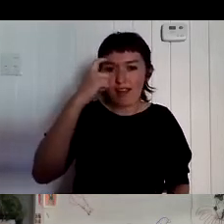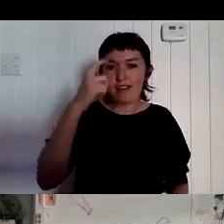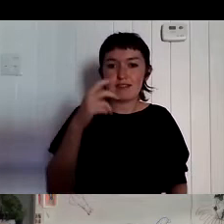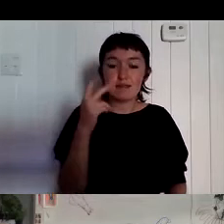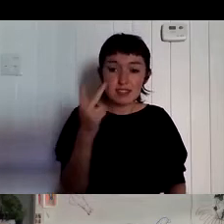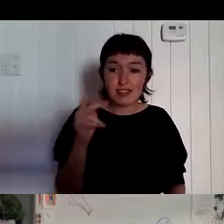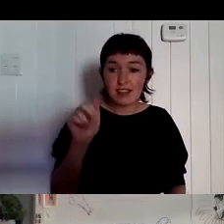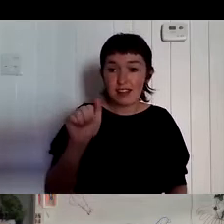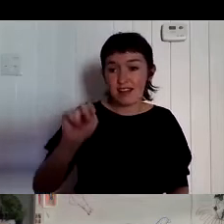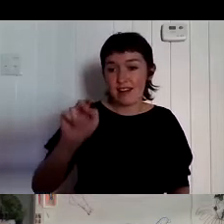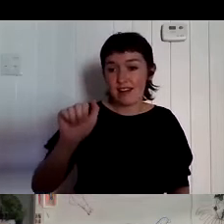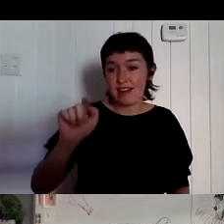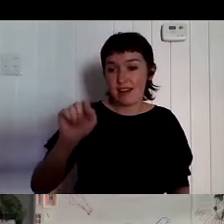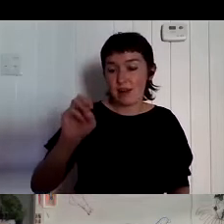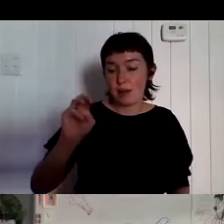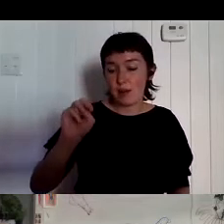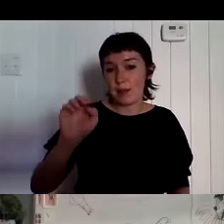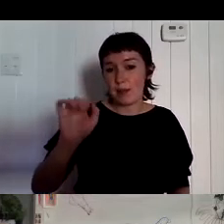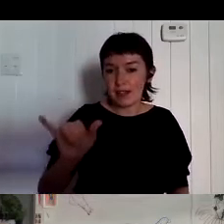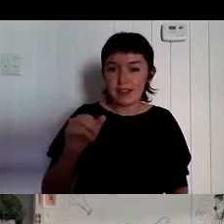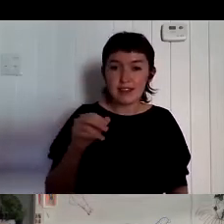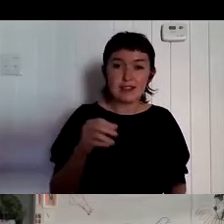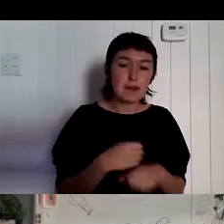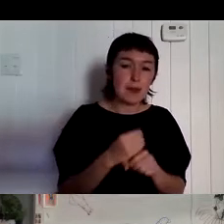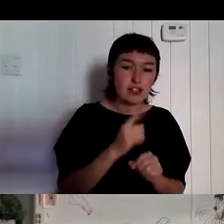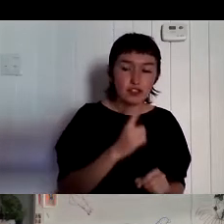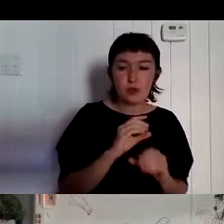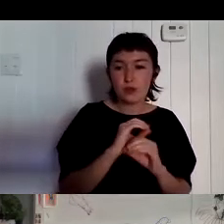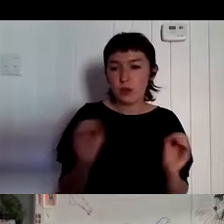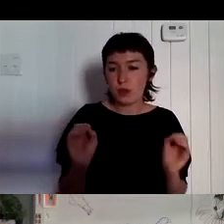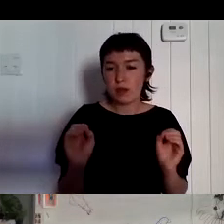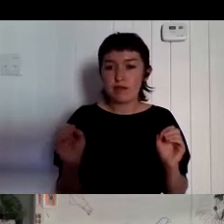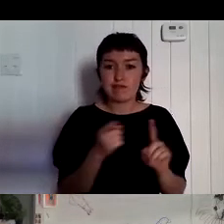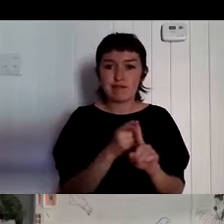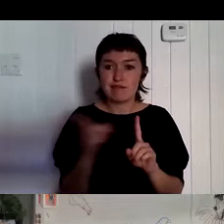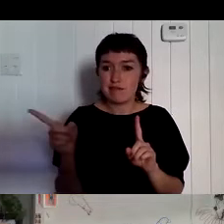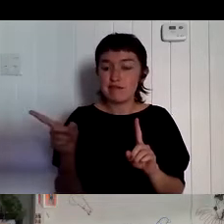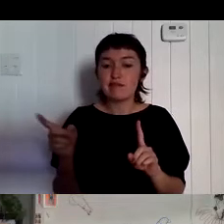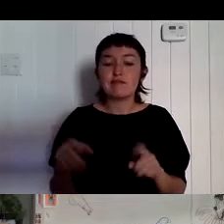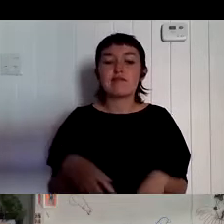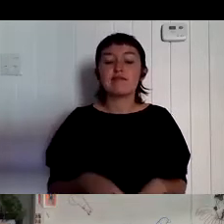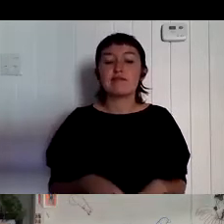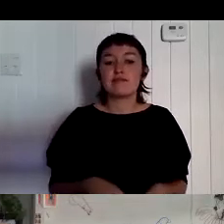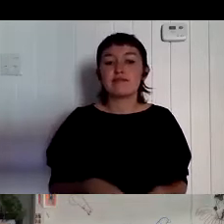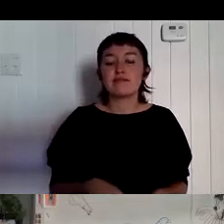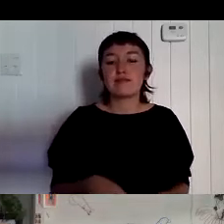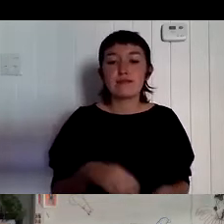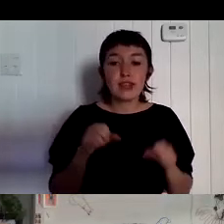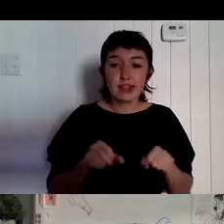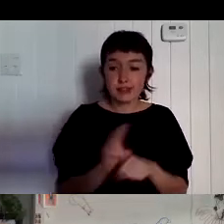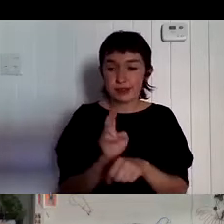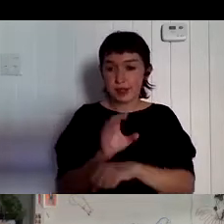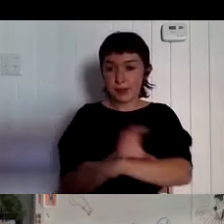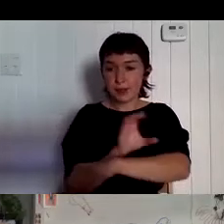looks like and make sure that there's nothing abnormal. And then we can use computer programs and mathematical modeling to get